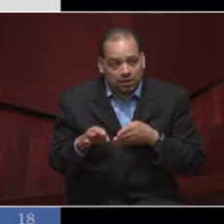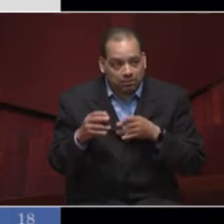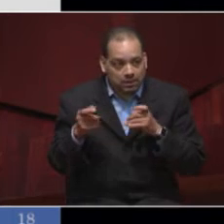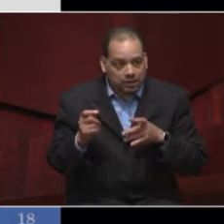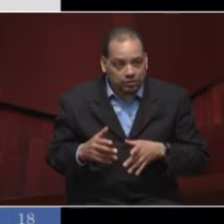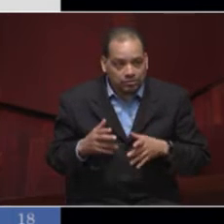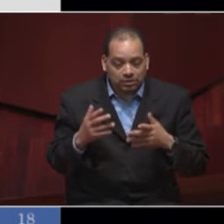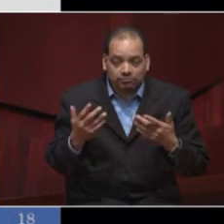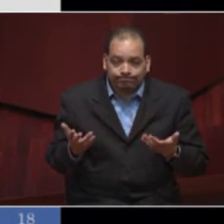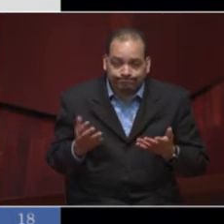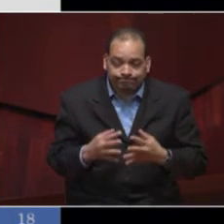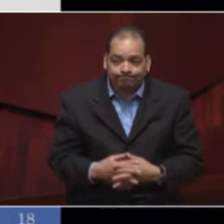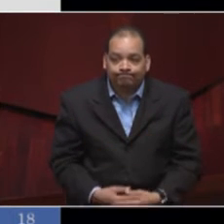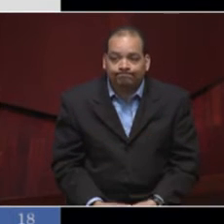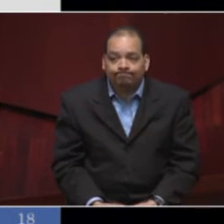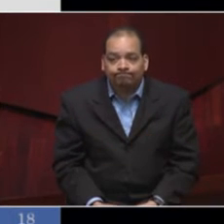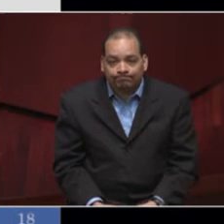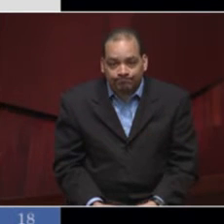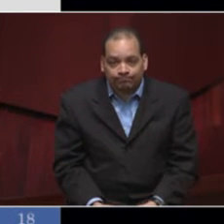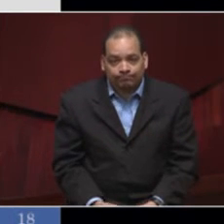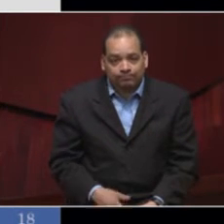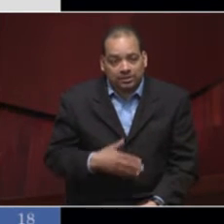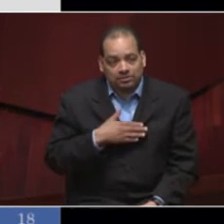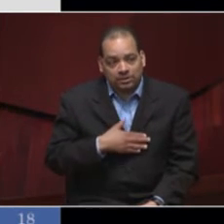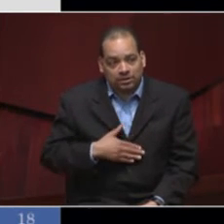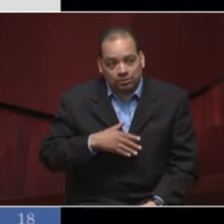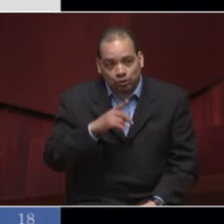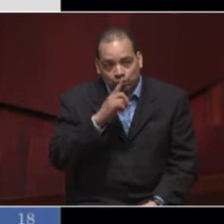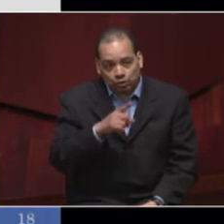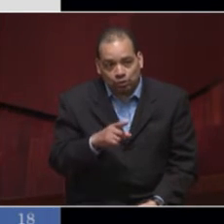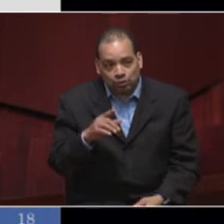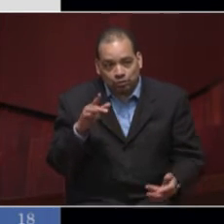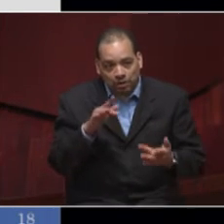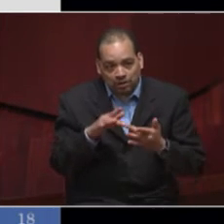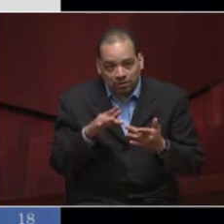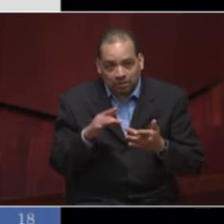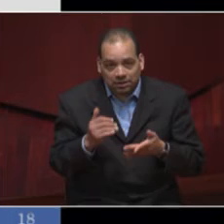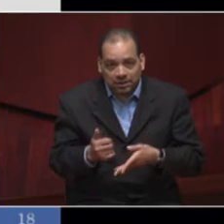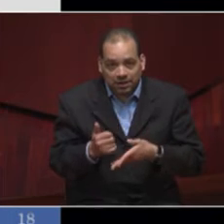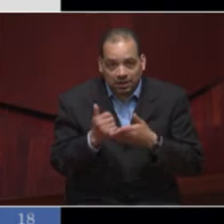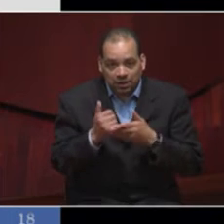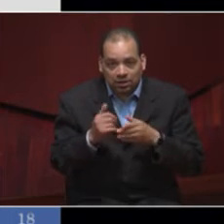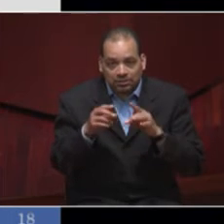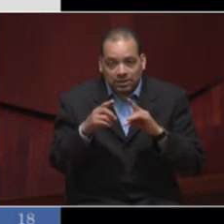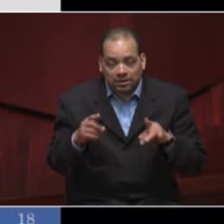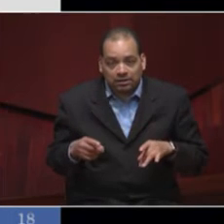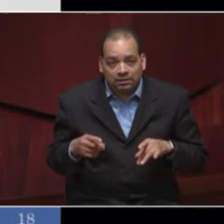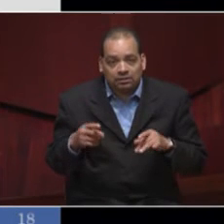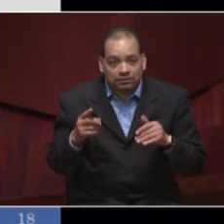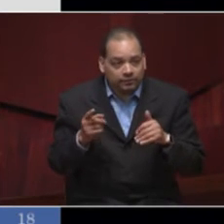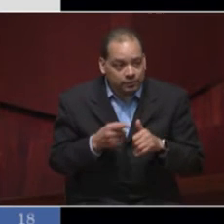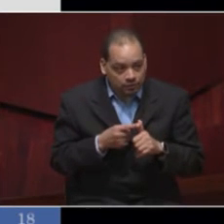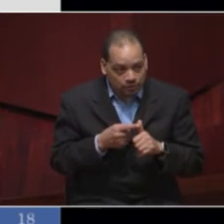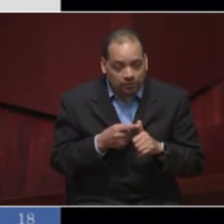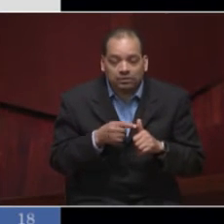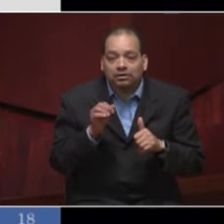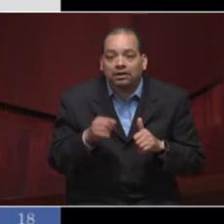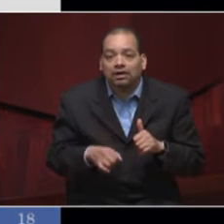suspended, please be sure to contact the help desk. So start with the help desk first, and they can tell you what's going